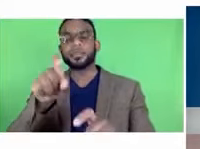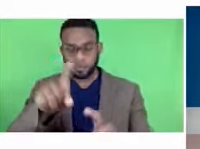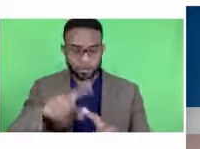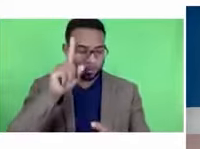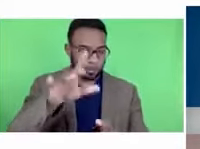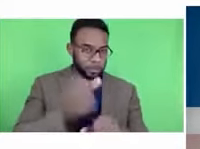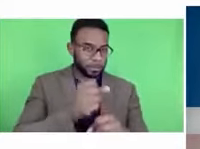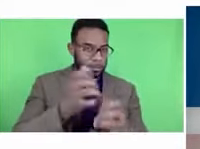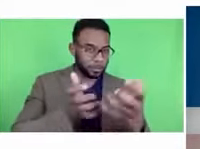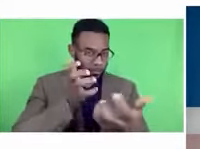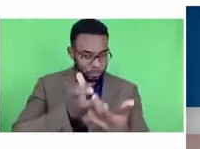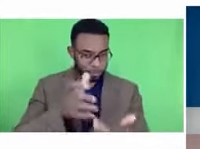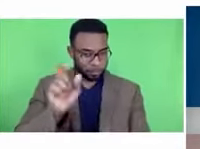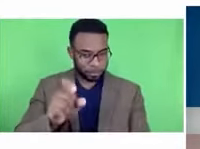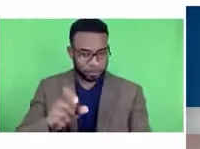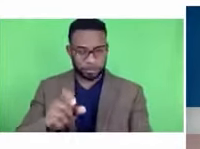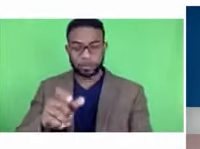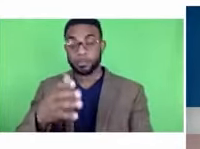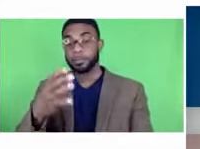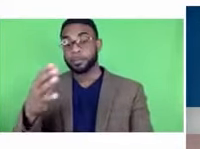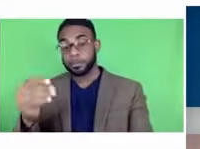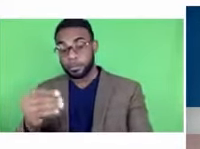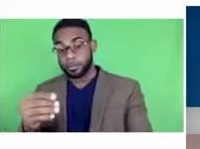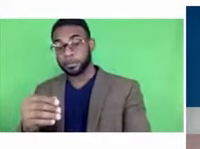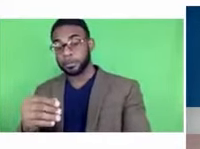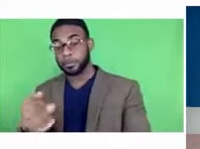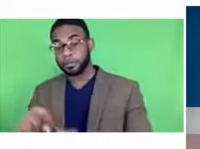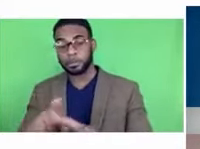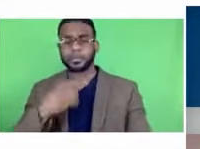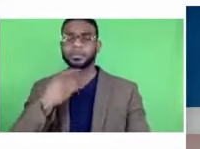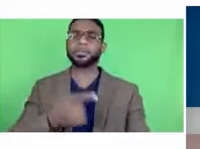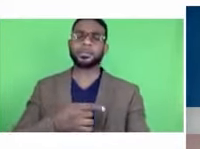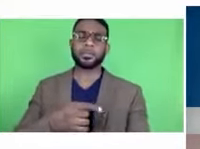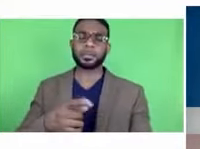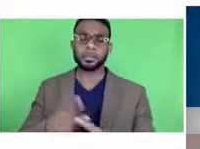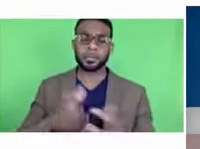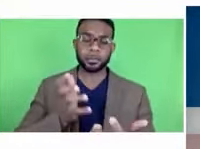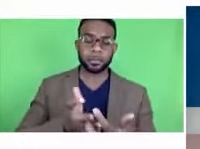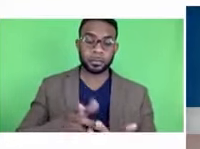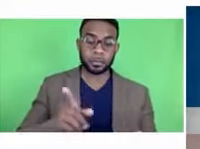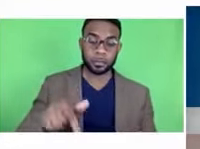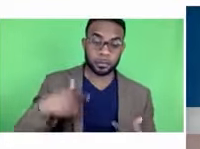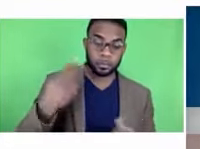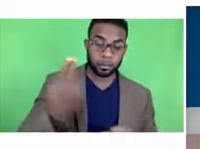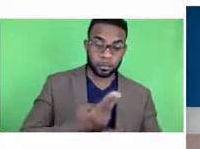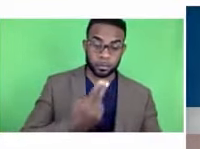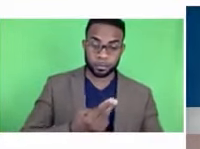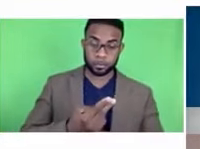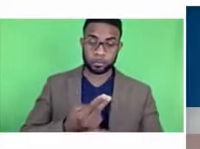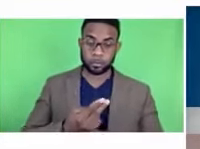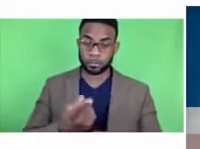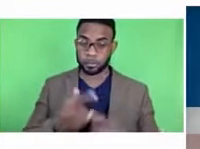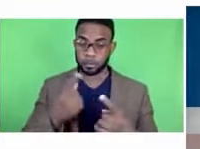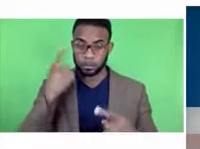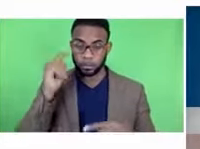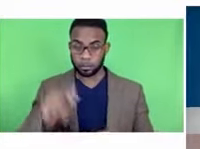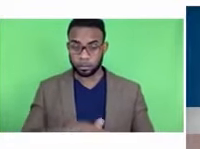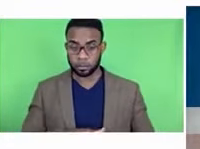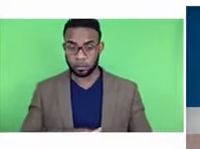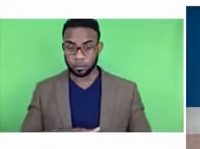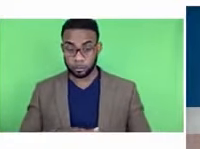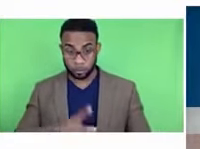that accommodation. And, you know, also tell them, you know, what accommodations have you been utilizing and what works for you? Is